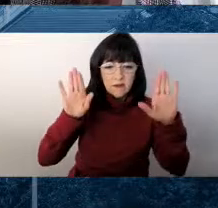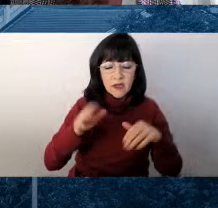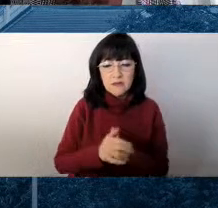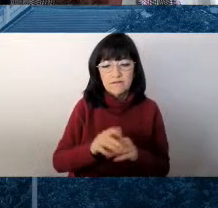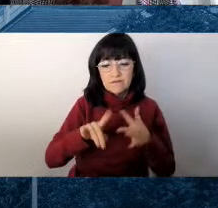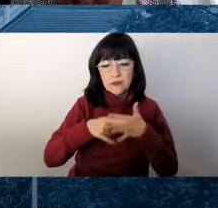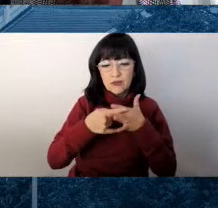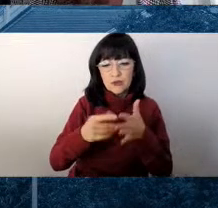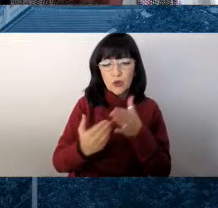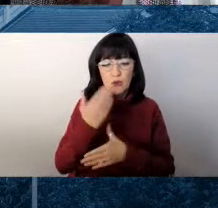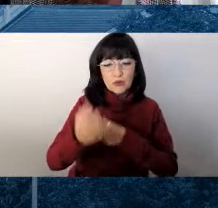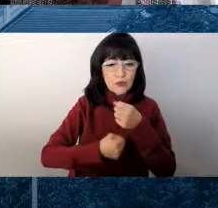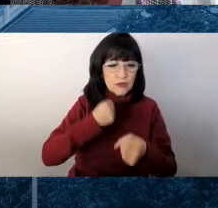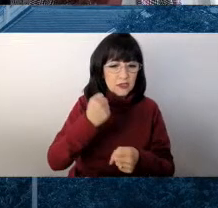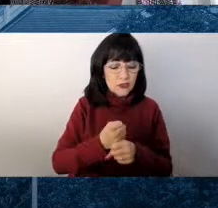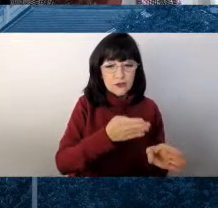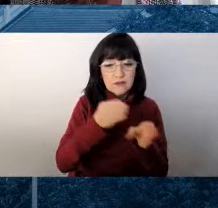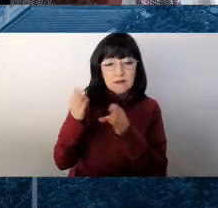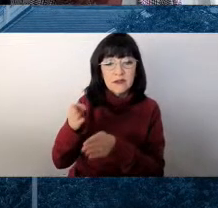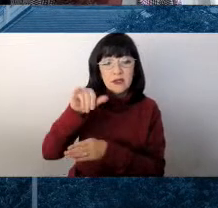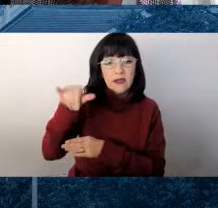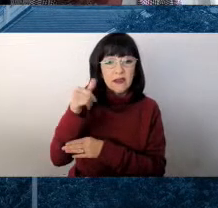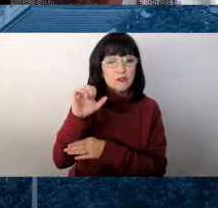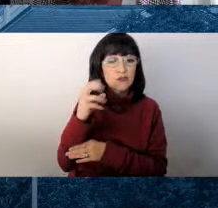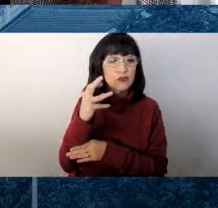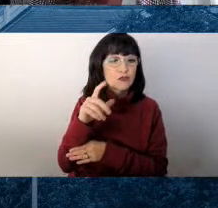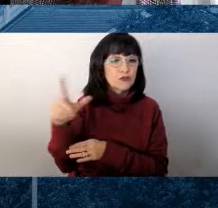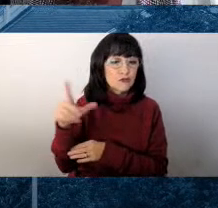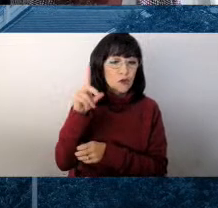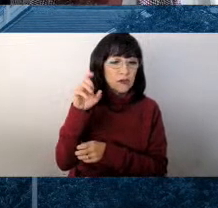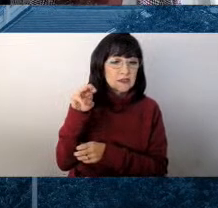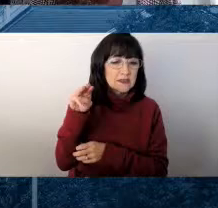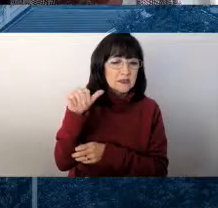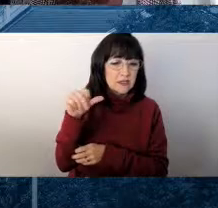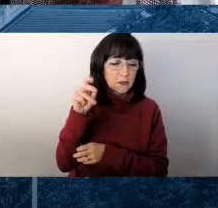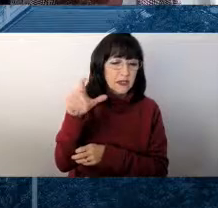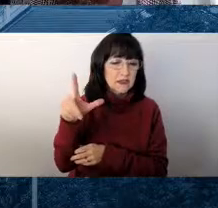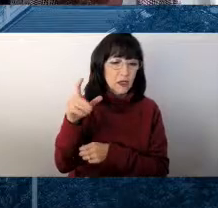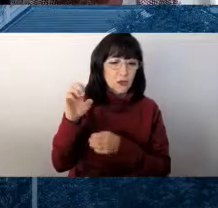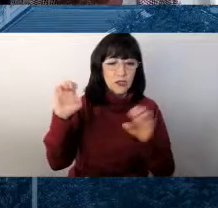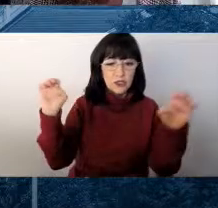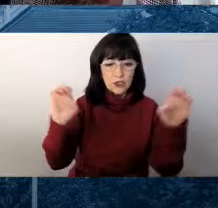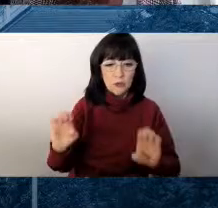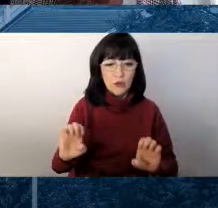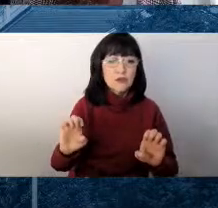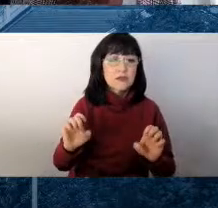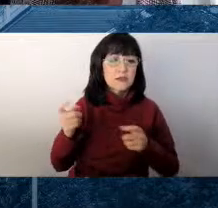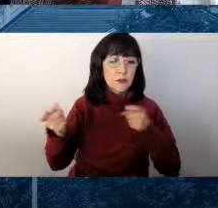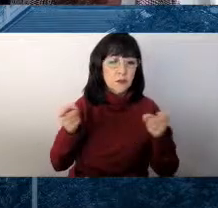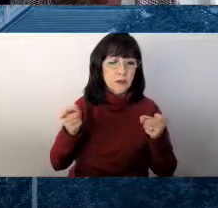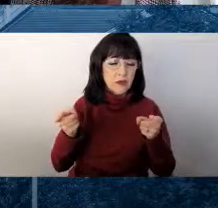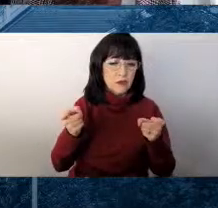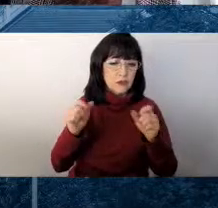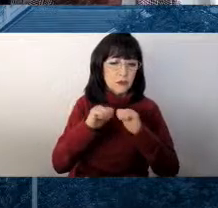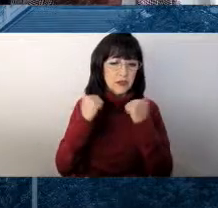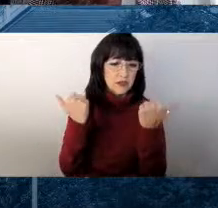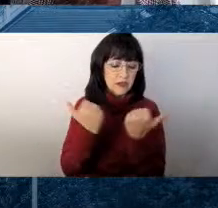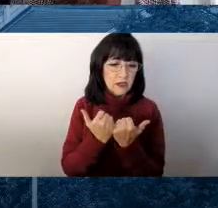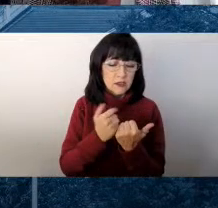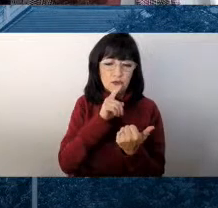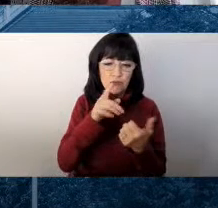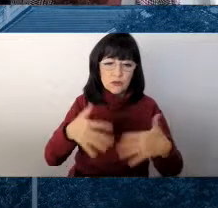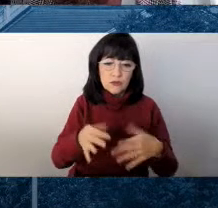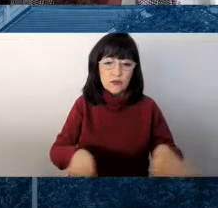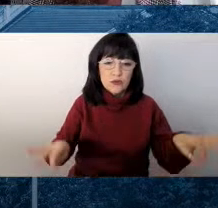AJ Shaw, the Director of the Delaware Emergency Management Agency, some real important updates to give